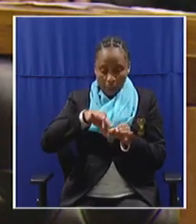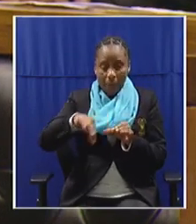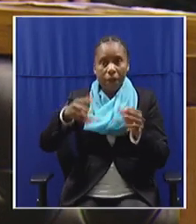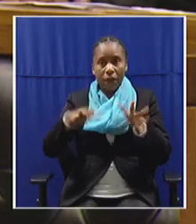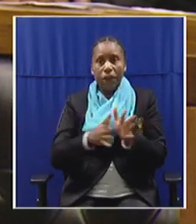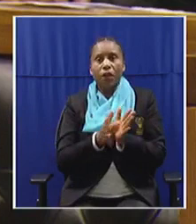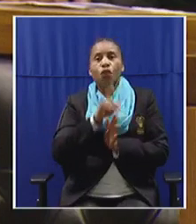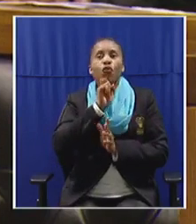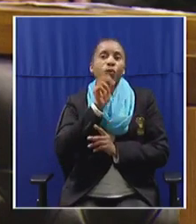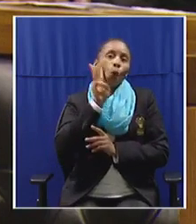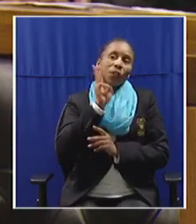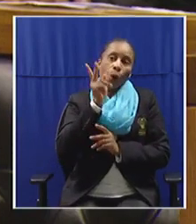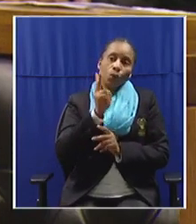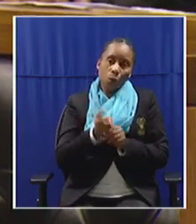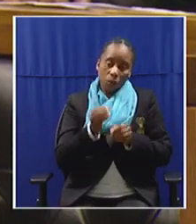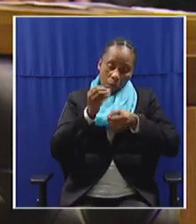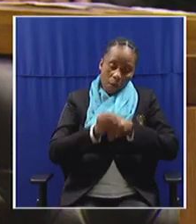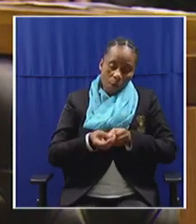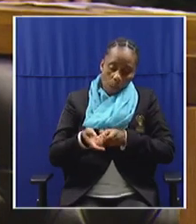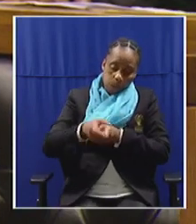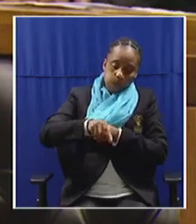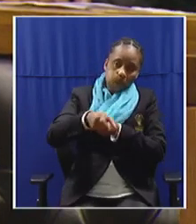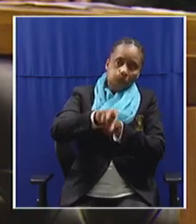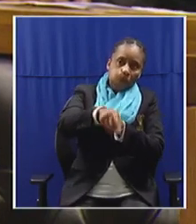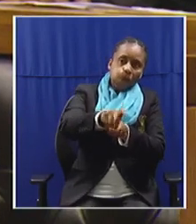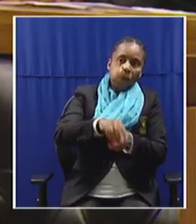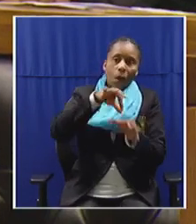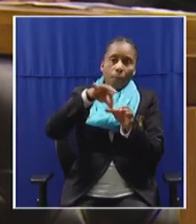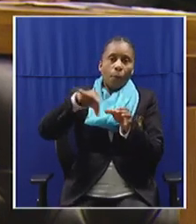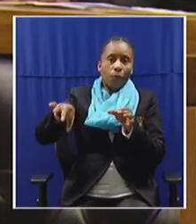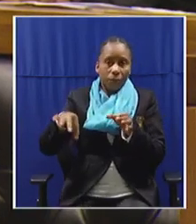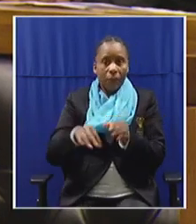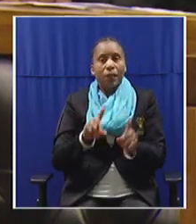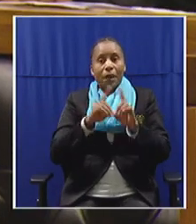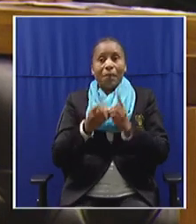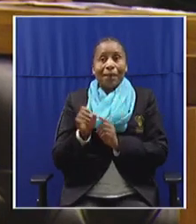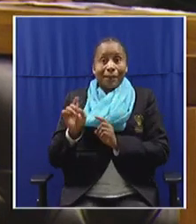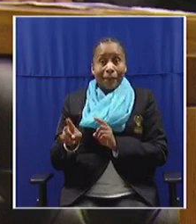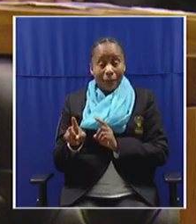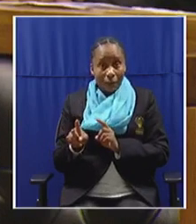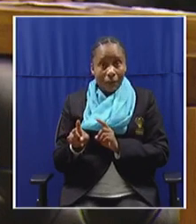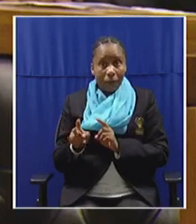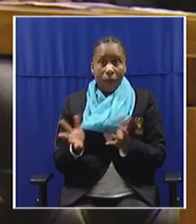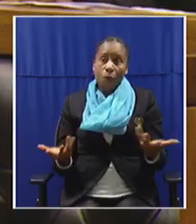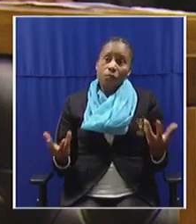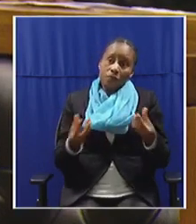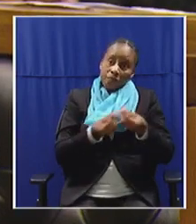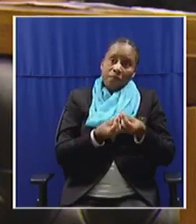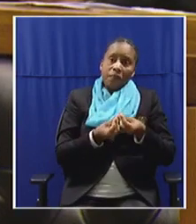for irrigation as well. The Department of Agriculture and Land Reform and Rural Development, in collaboration